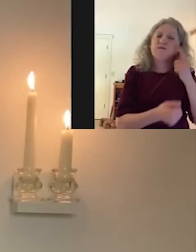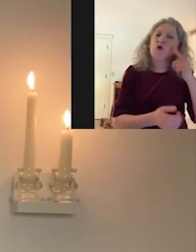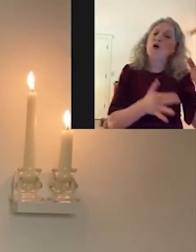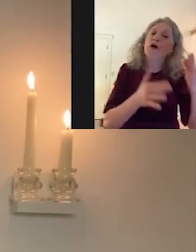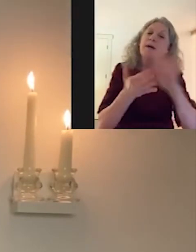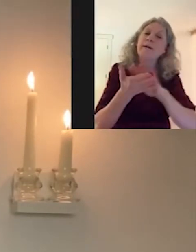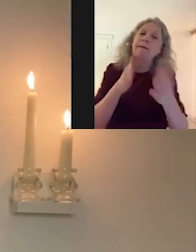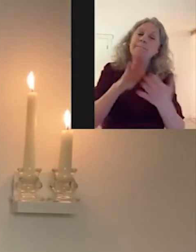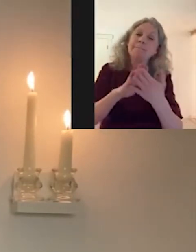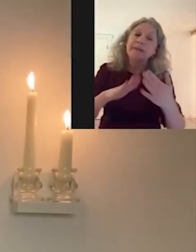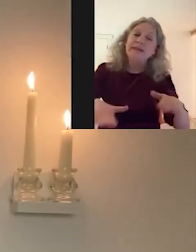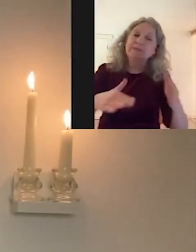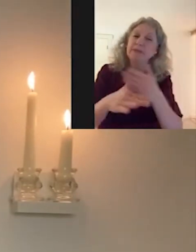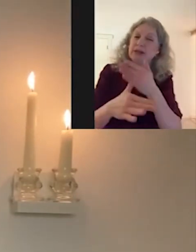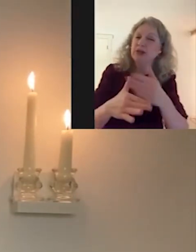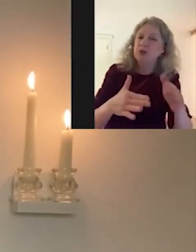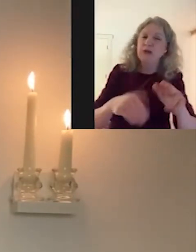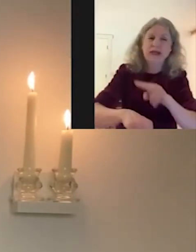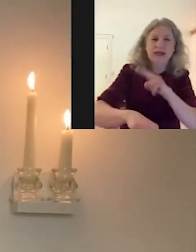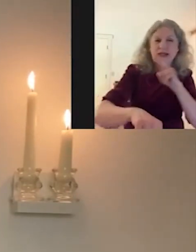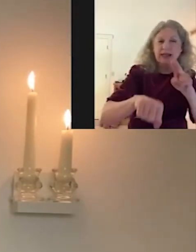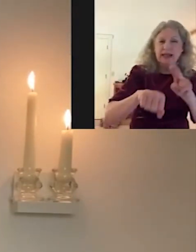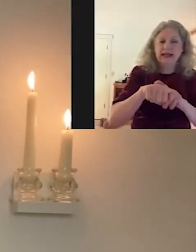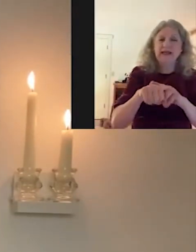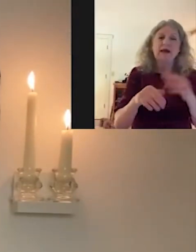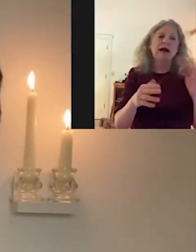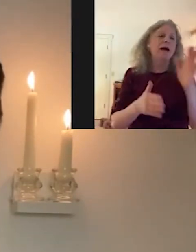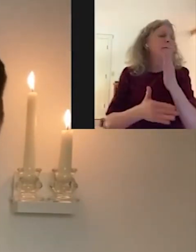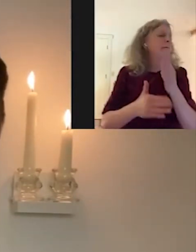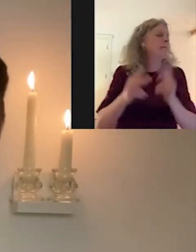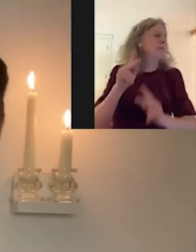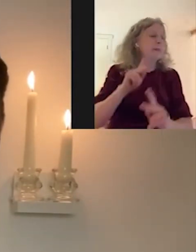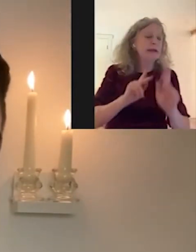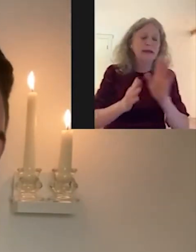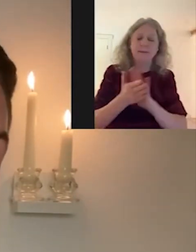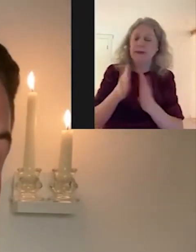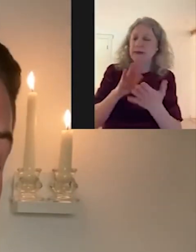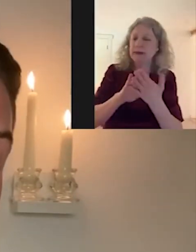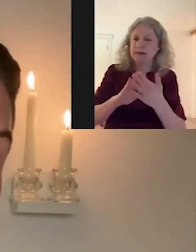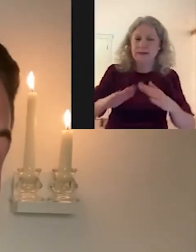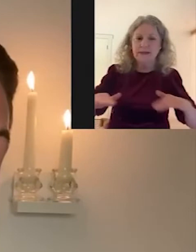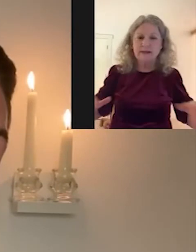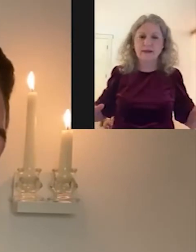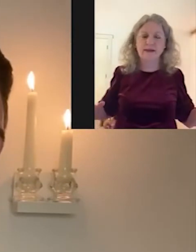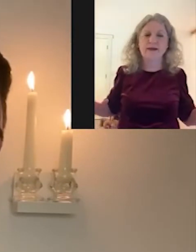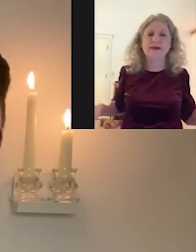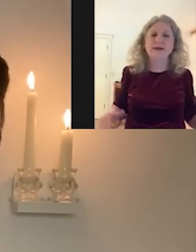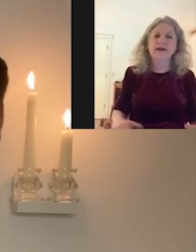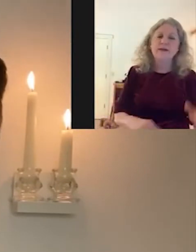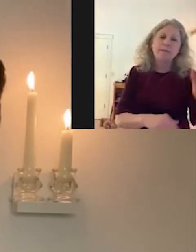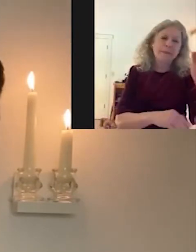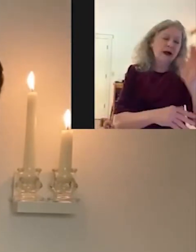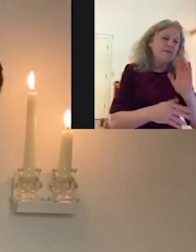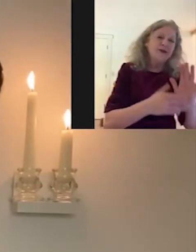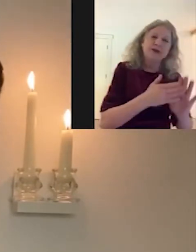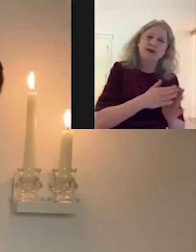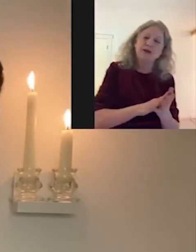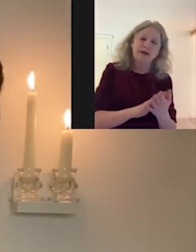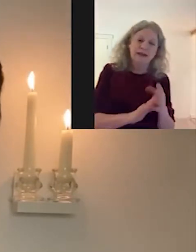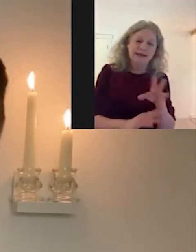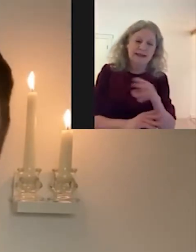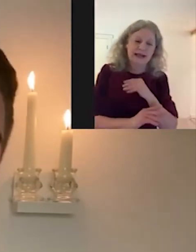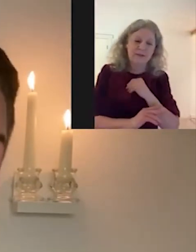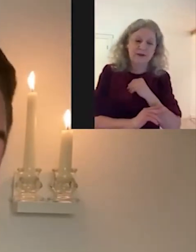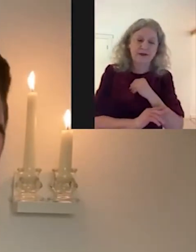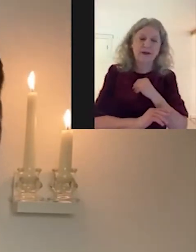nations, for peace between peoples. God of mercy, hold us in